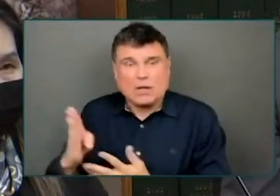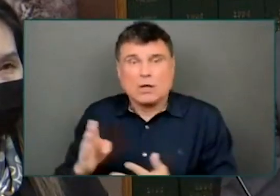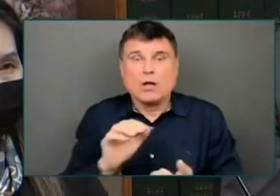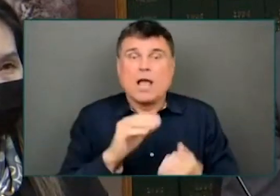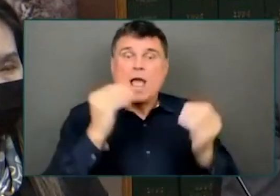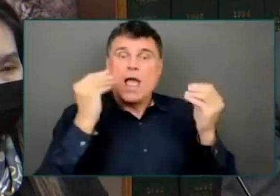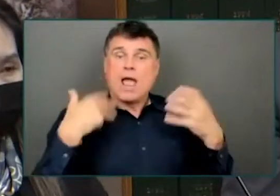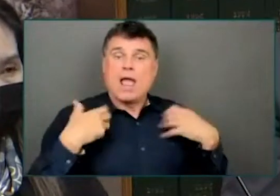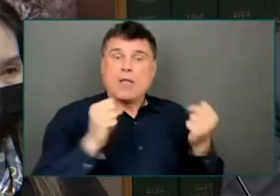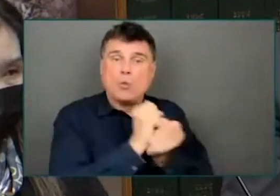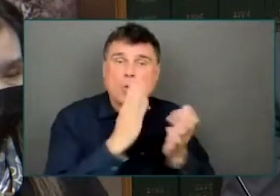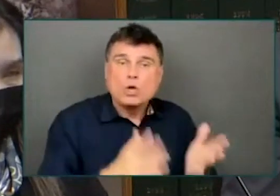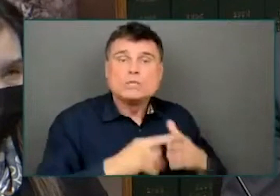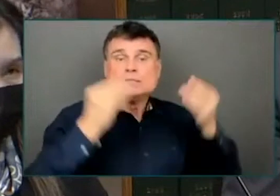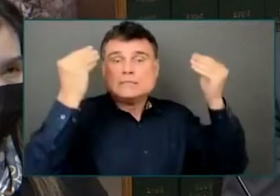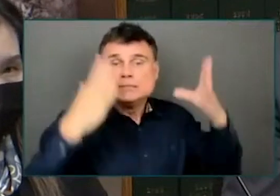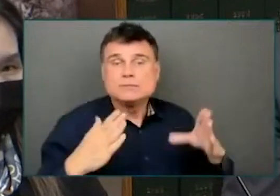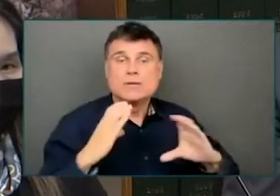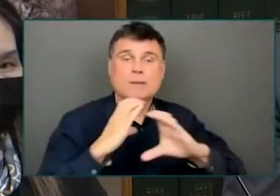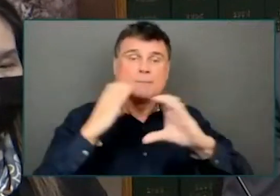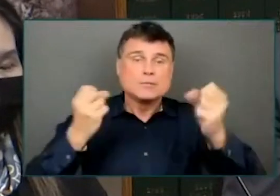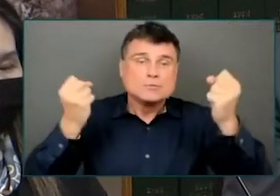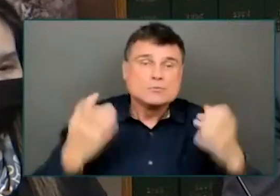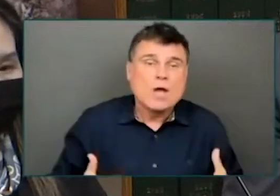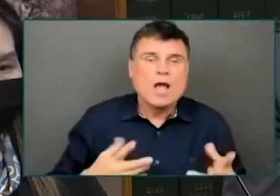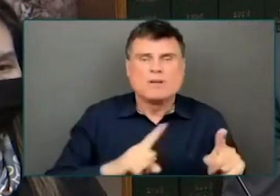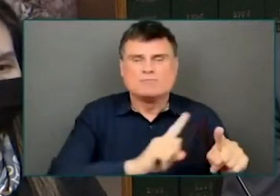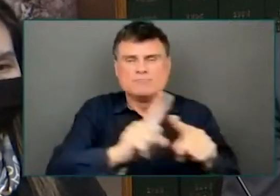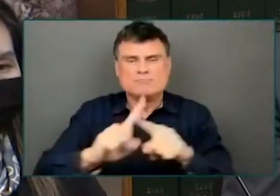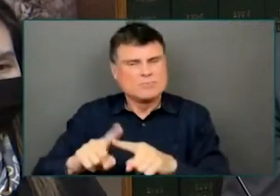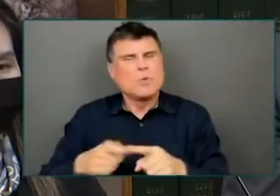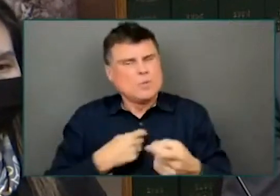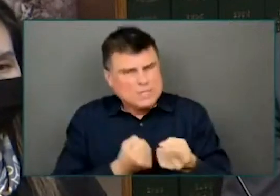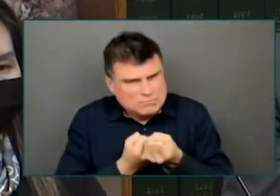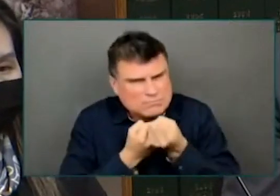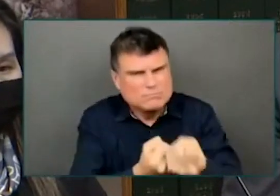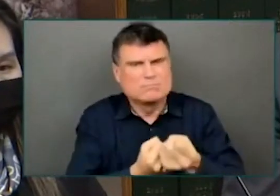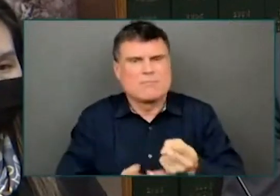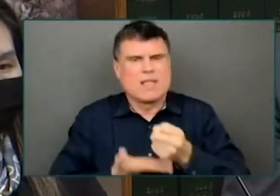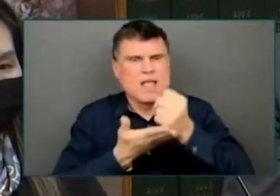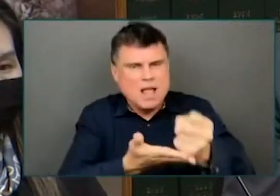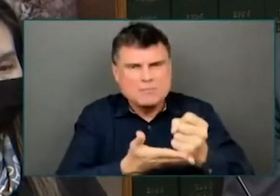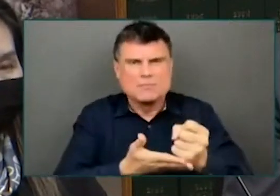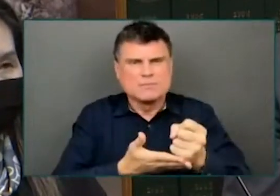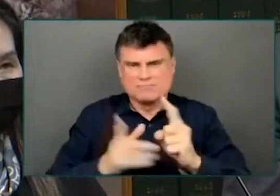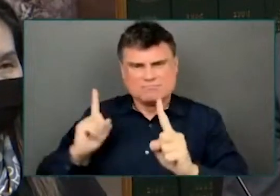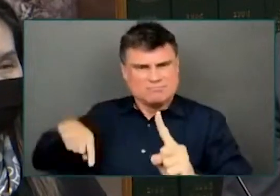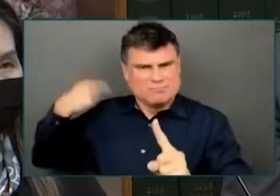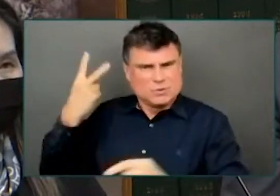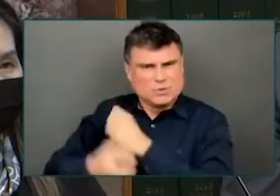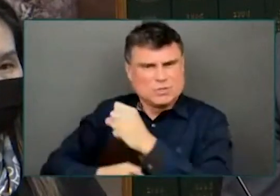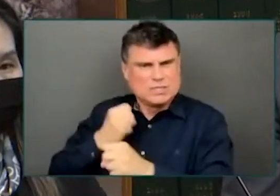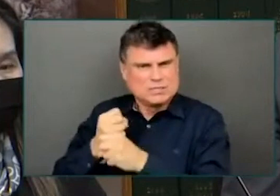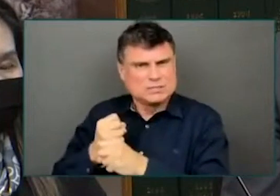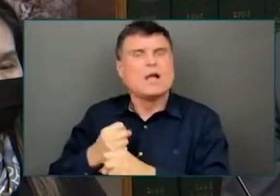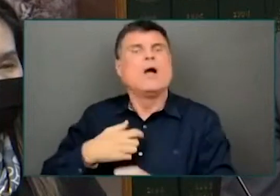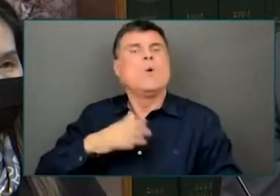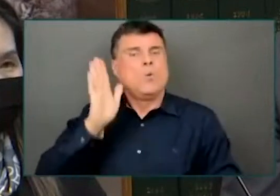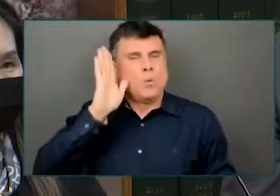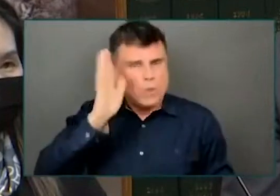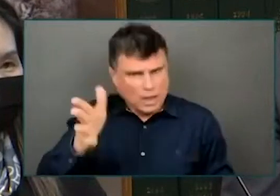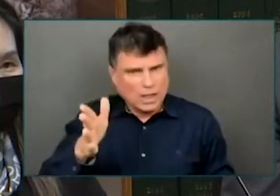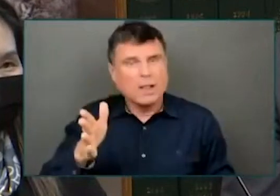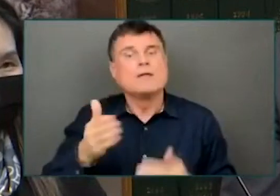these last 2 years. We will reach those better days ahead by continuing to build on today's strengths, and